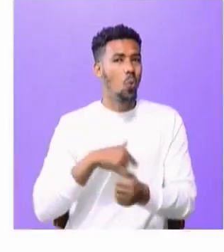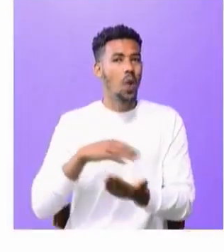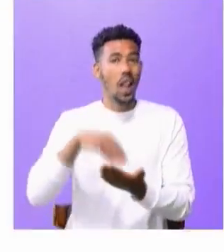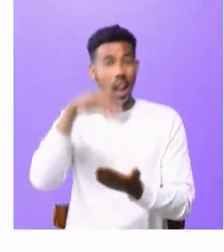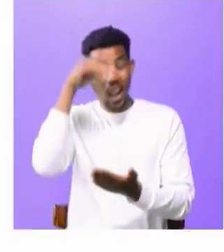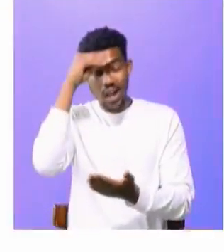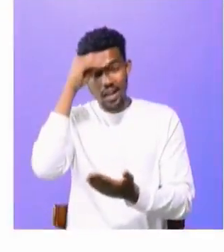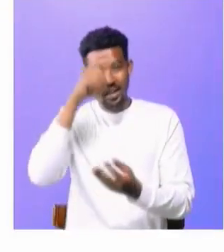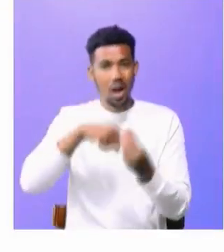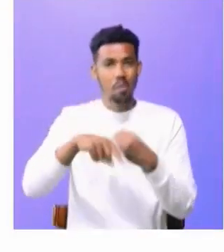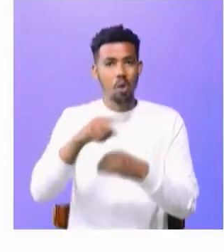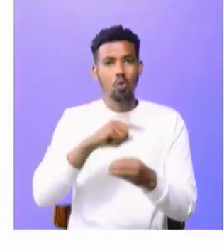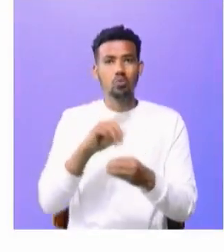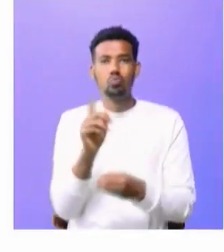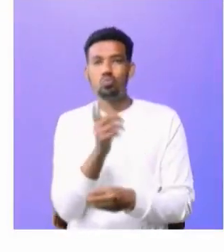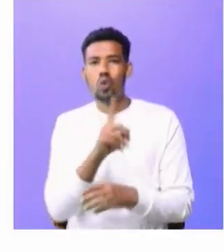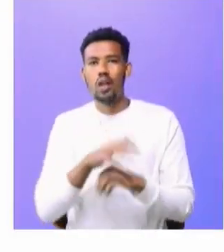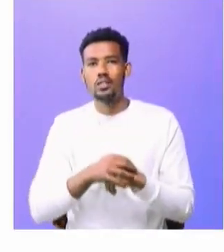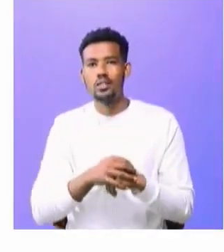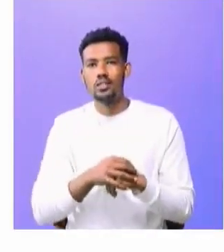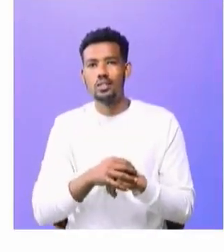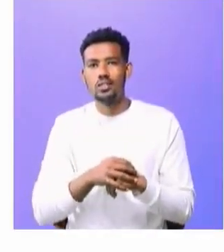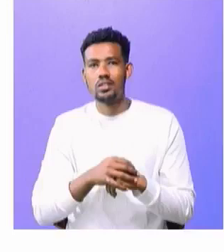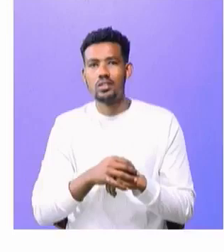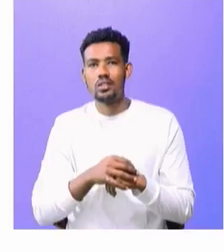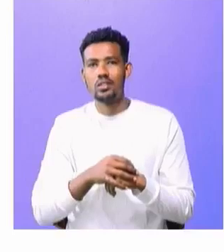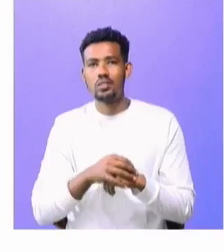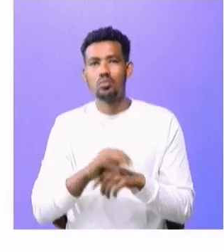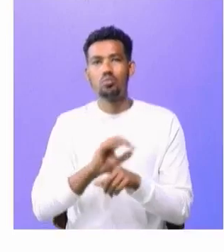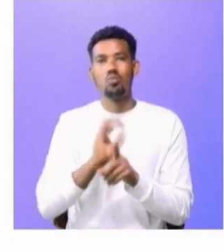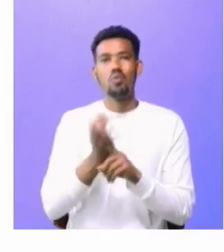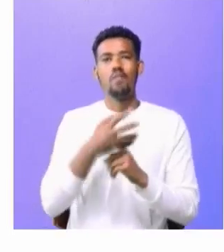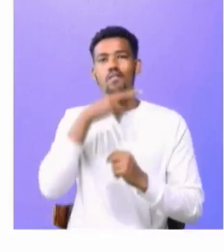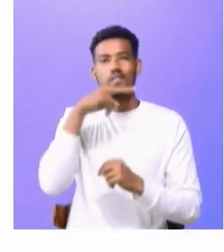verbs. Modal verbs.